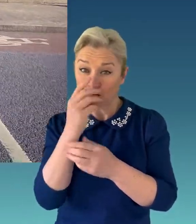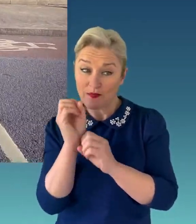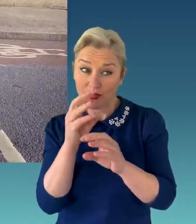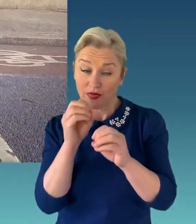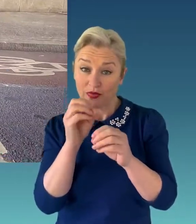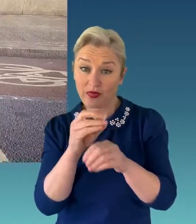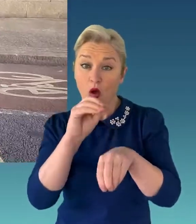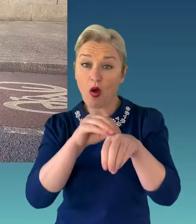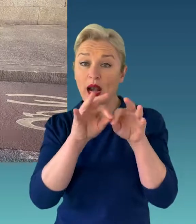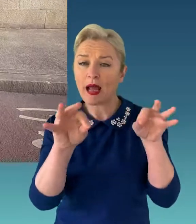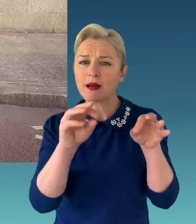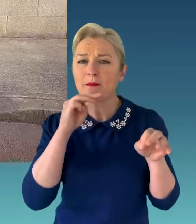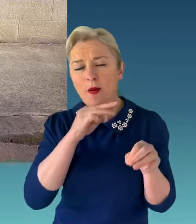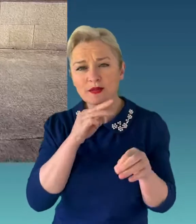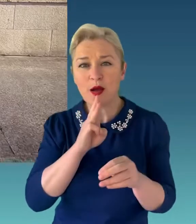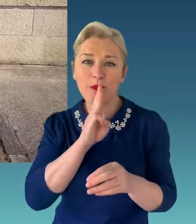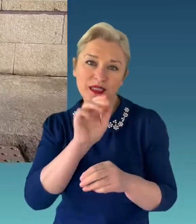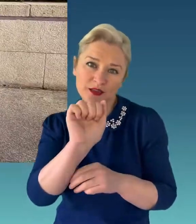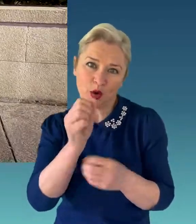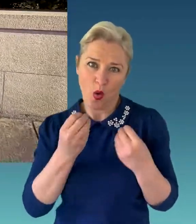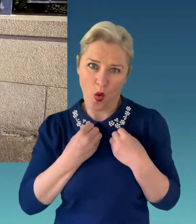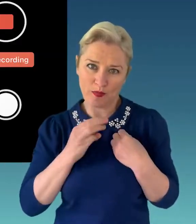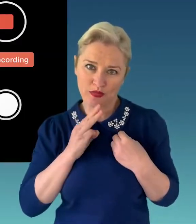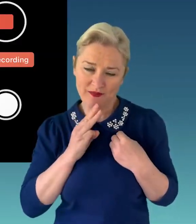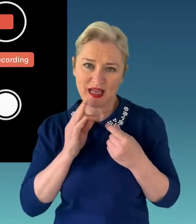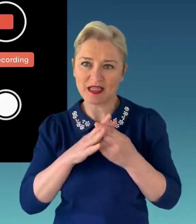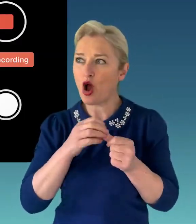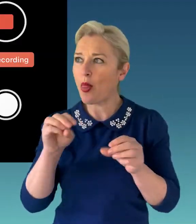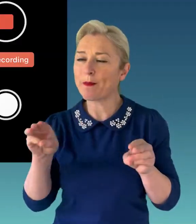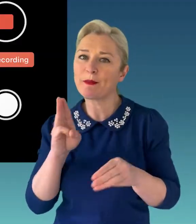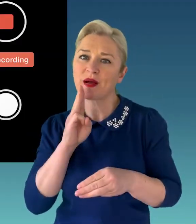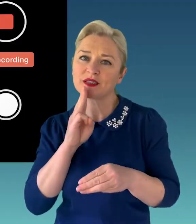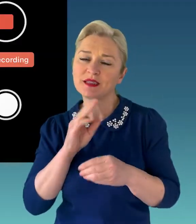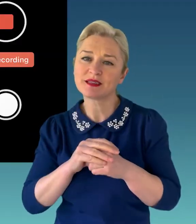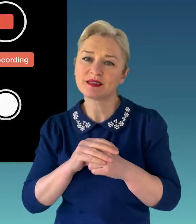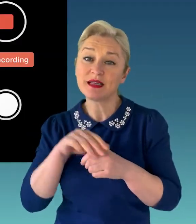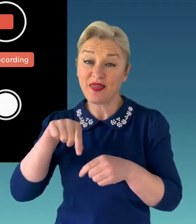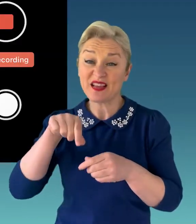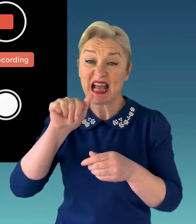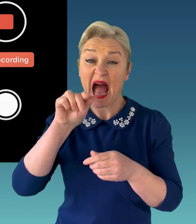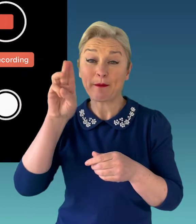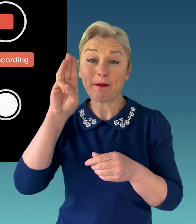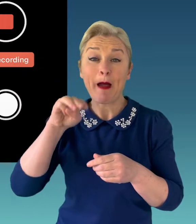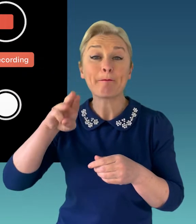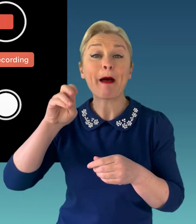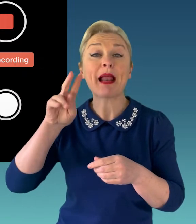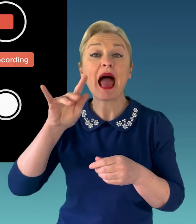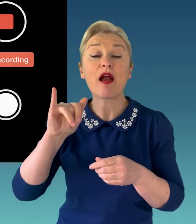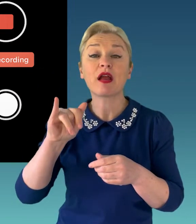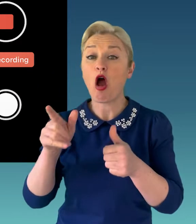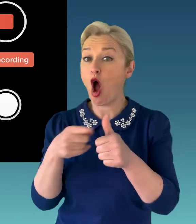to protect your own privacy and the privacy of others. Mapillary automatically blurs faces and car registrations, which is very